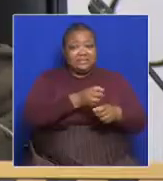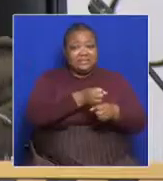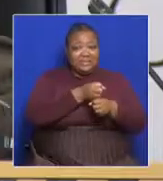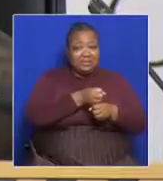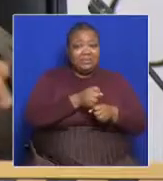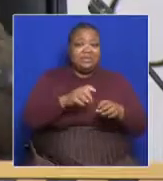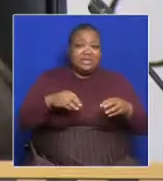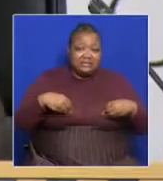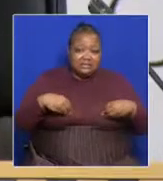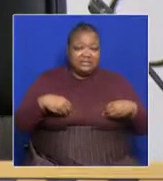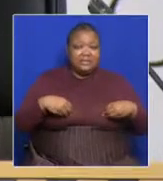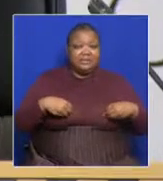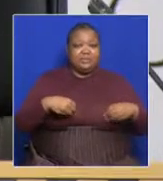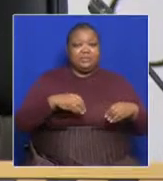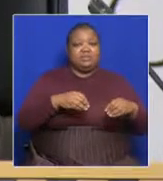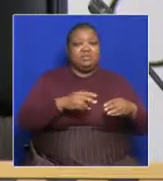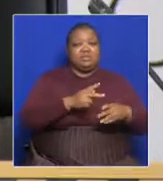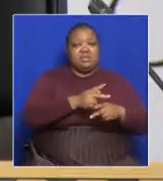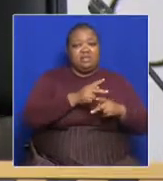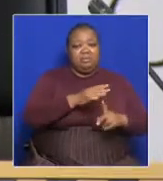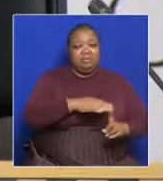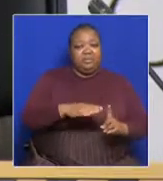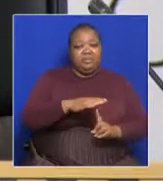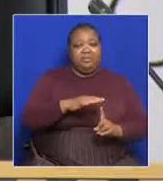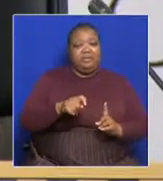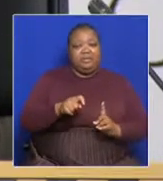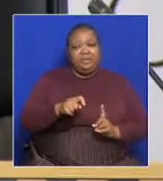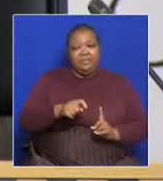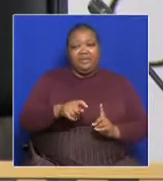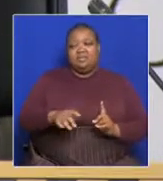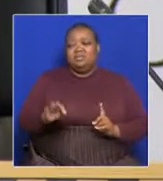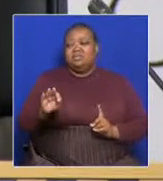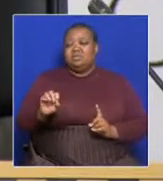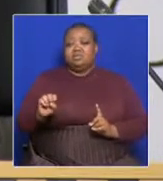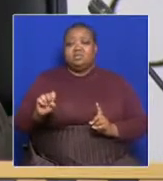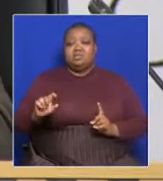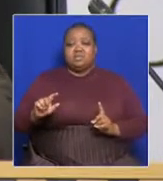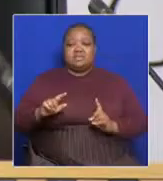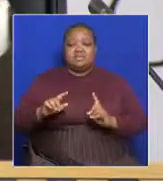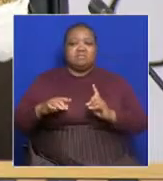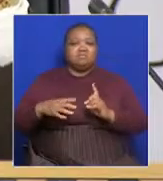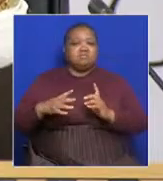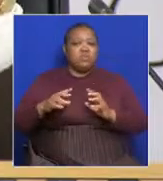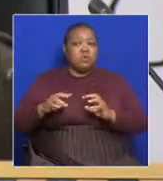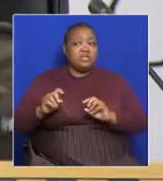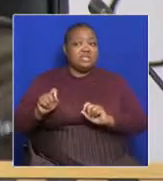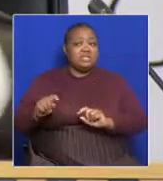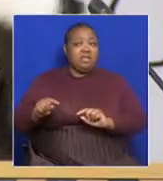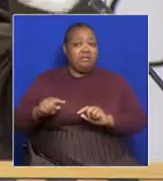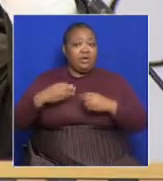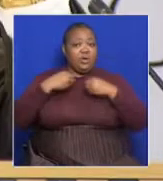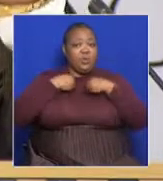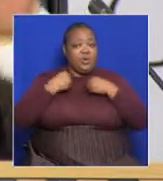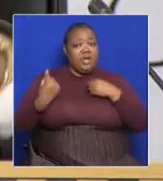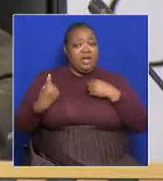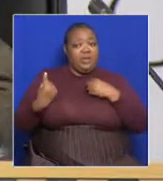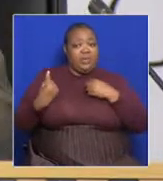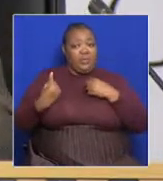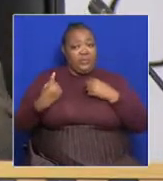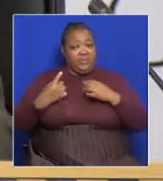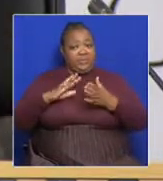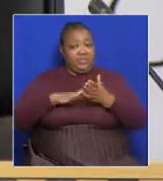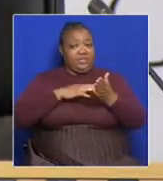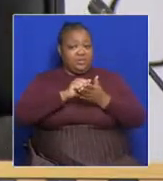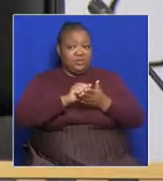to destroy it. FSL Toti does not destroy exhibits on their own. They have to liaise with Pretoria, we take it up.